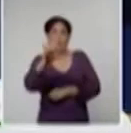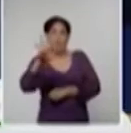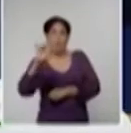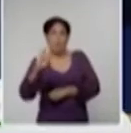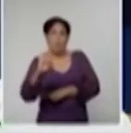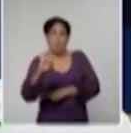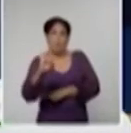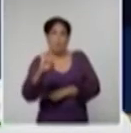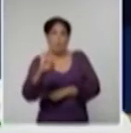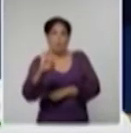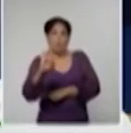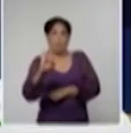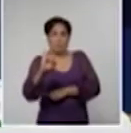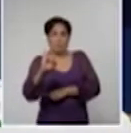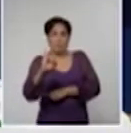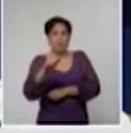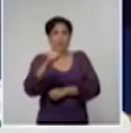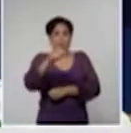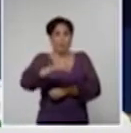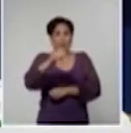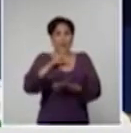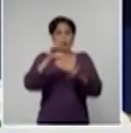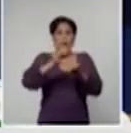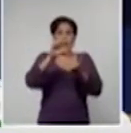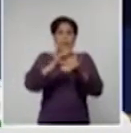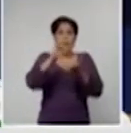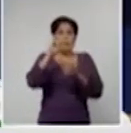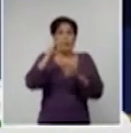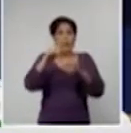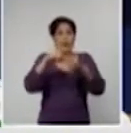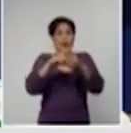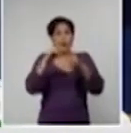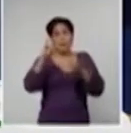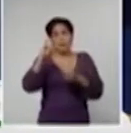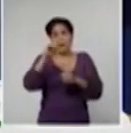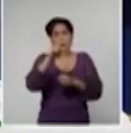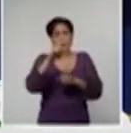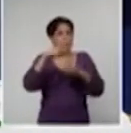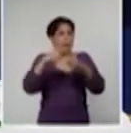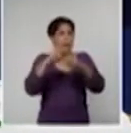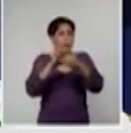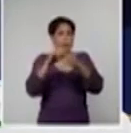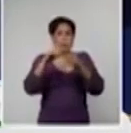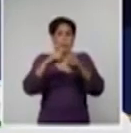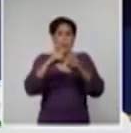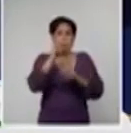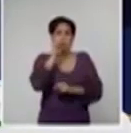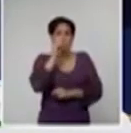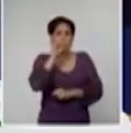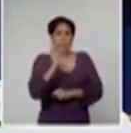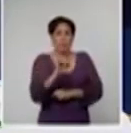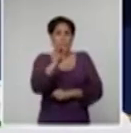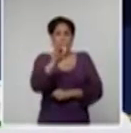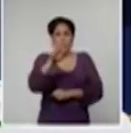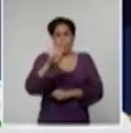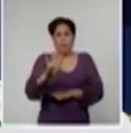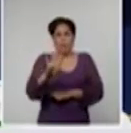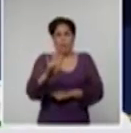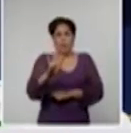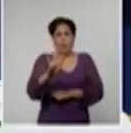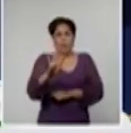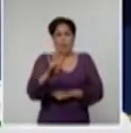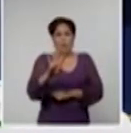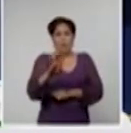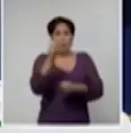64 samples. And the Almejiras Brothers Hospitals, 321 samples processed. As